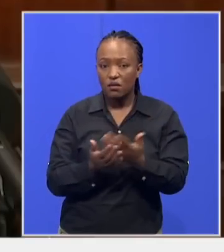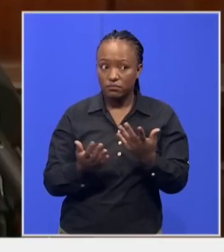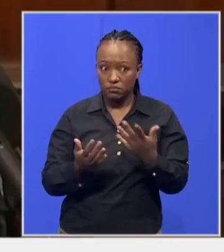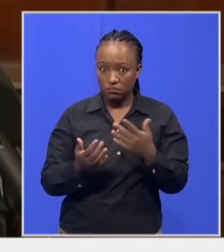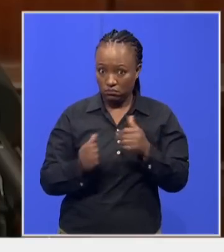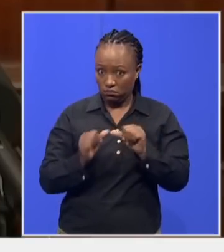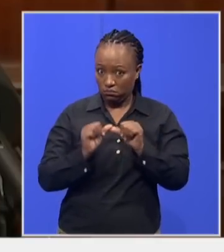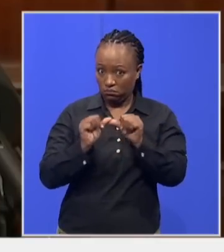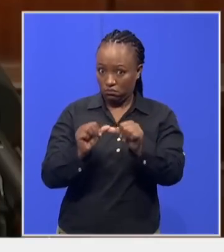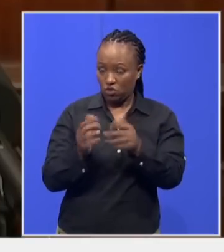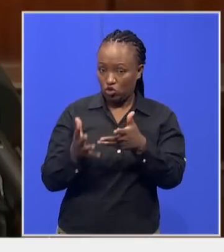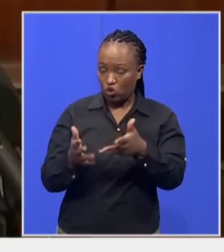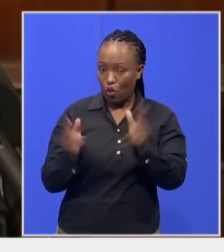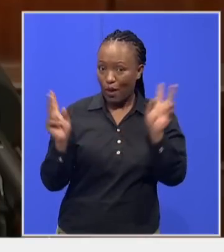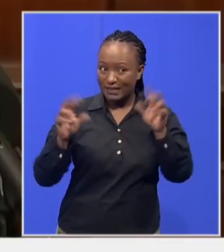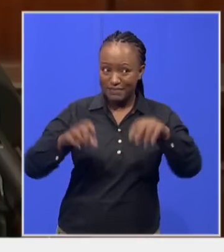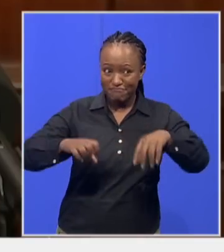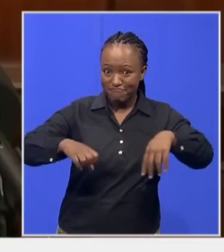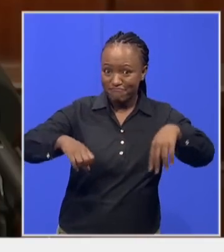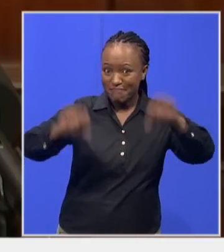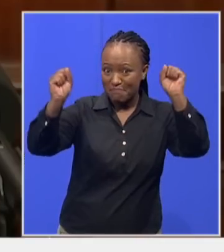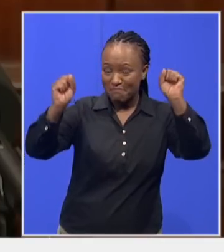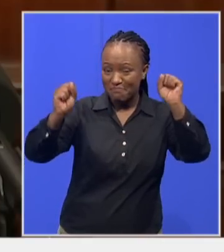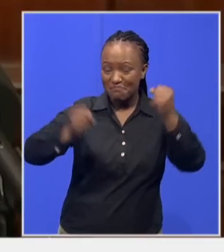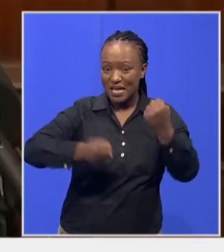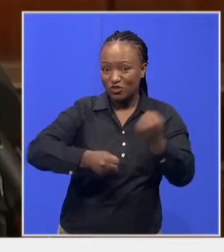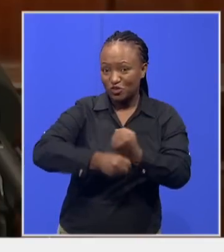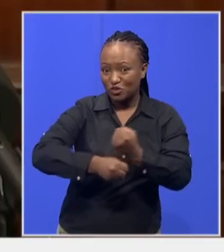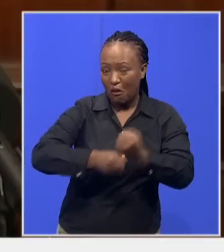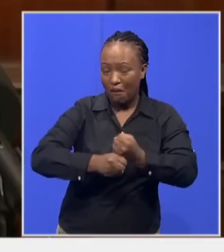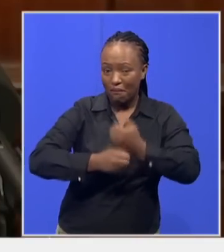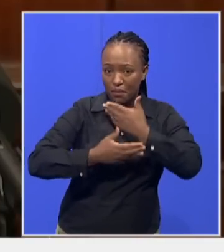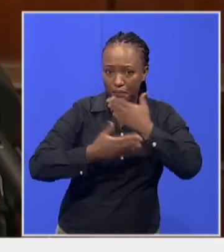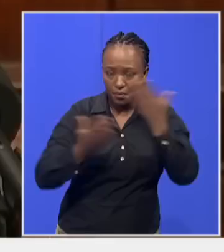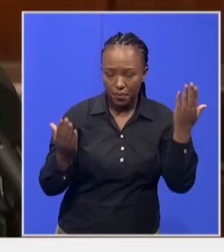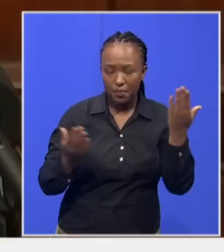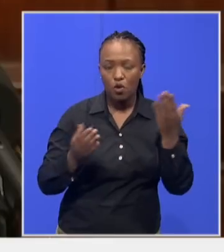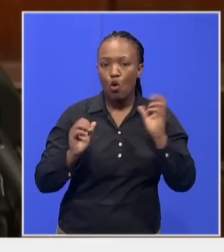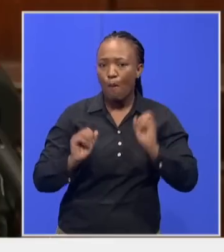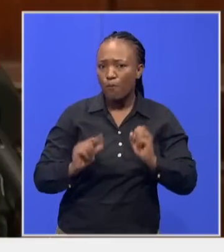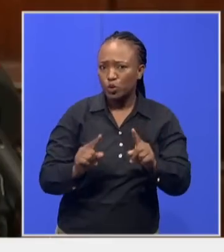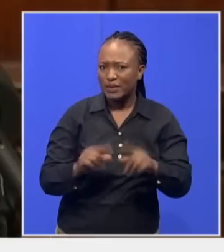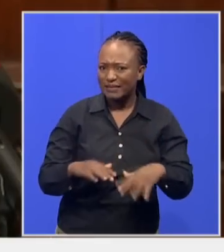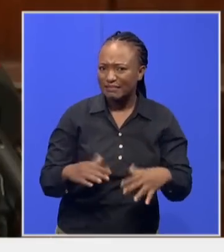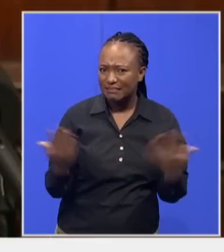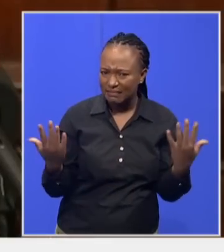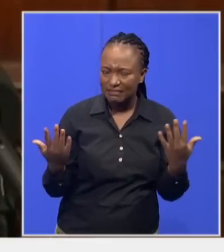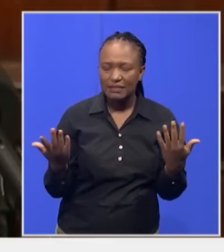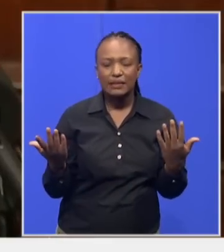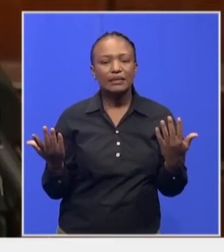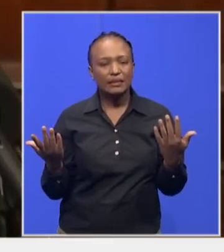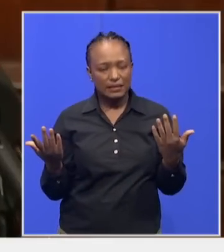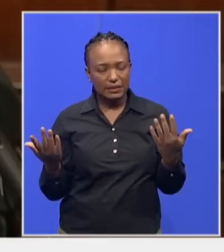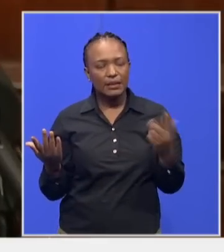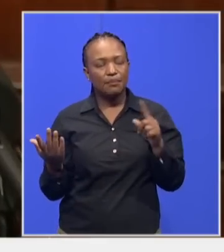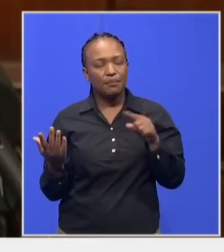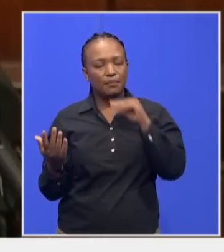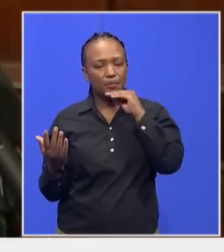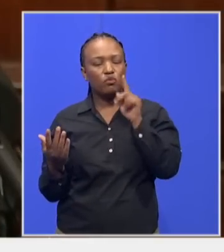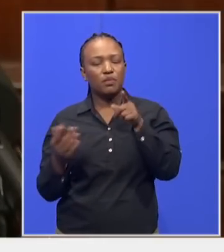it's about jobs, it's about growth, it's about expansion of opportunities, making sure possible that we keep on